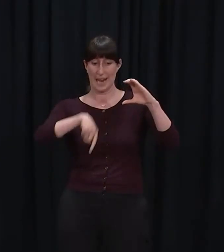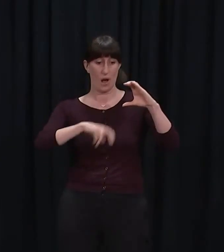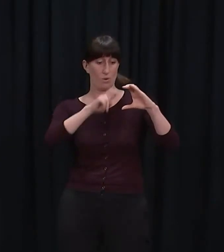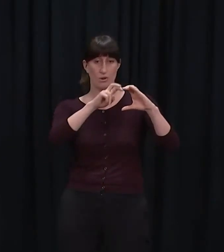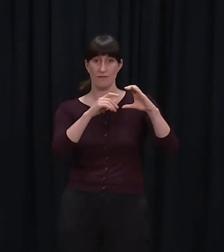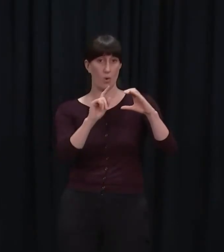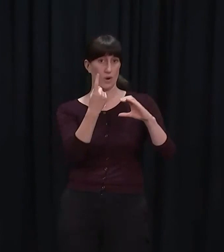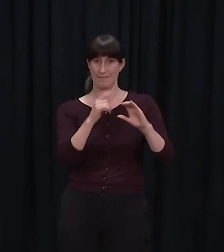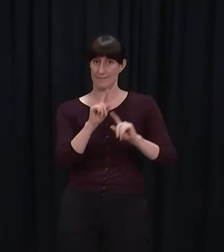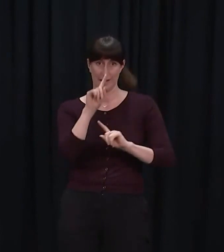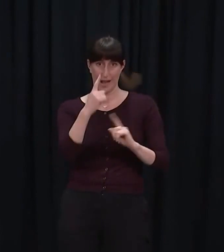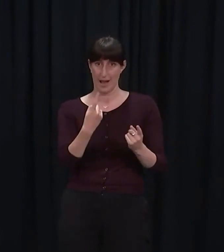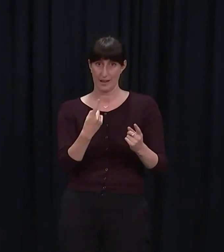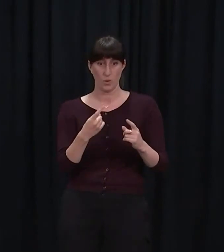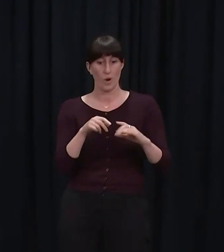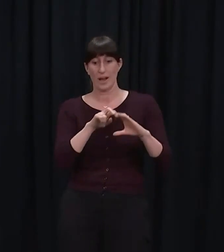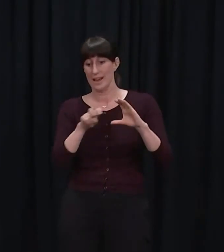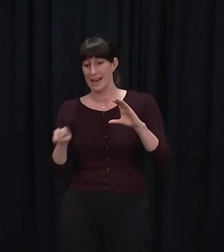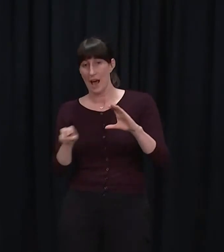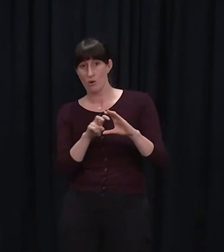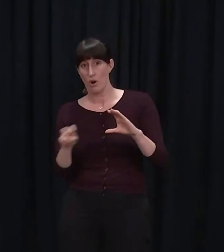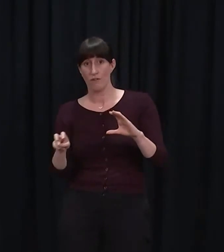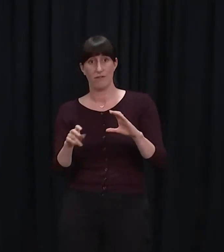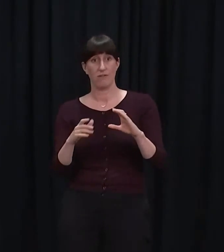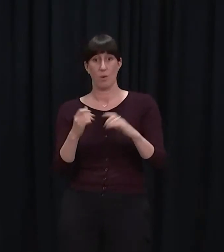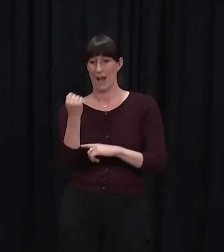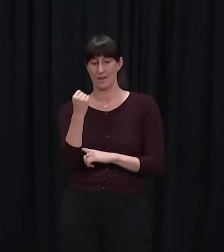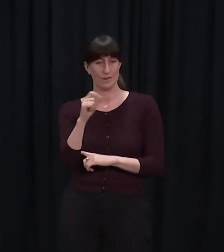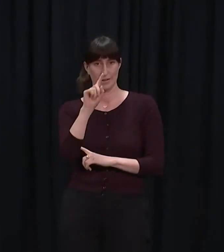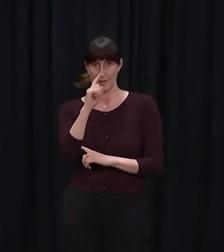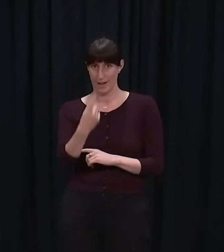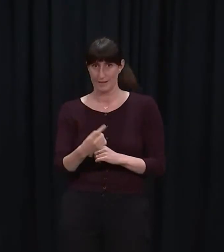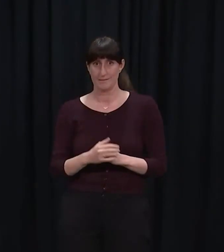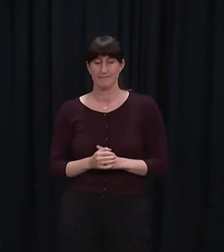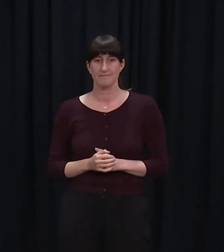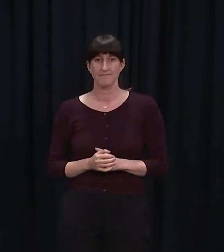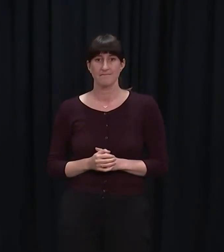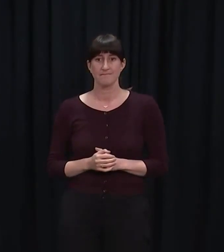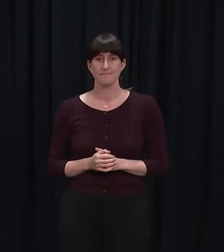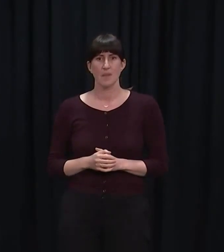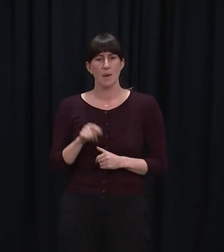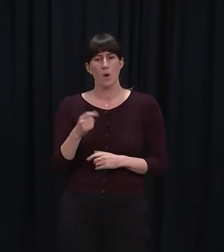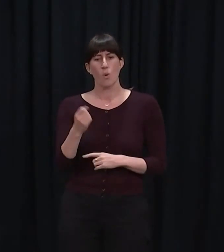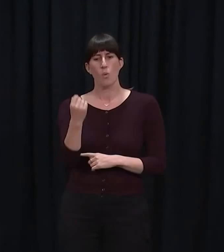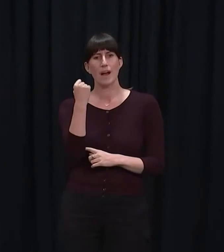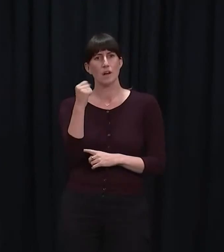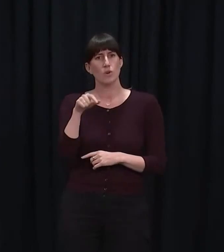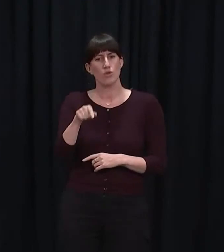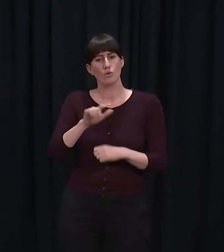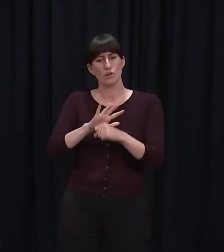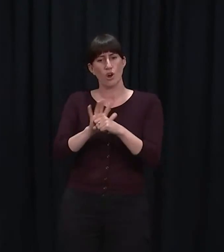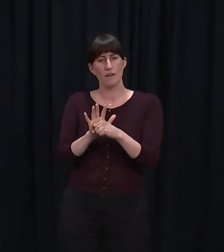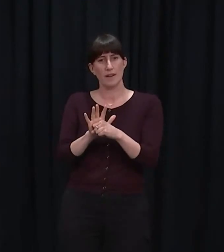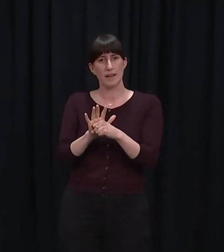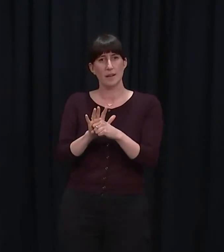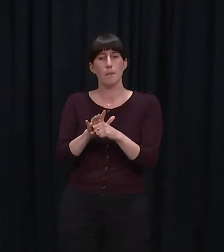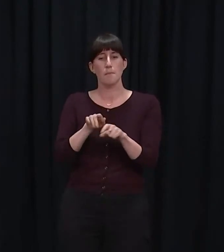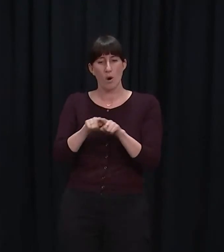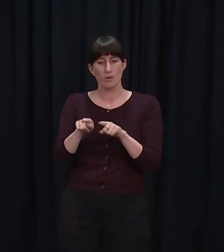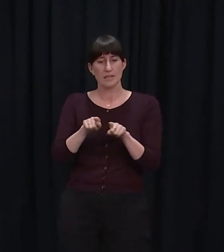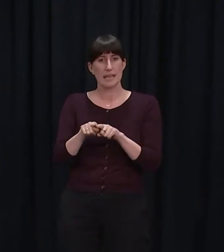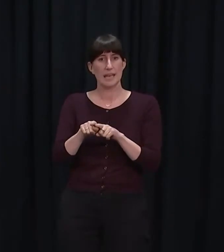said, the cases in the Waikato are predominantly confined to a network of people who haven't interacted as much in mainstream settings such